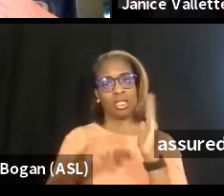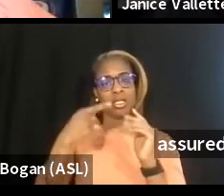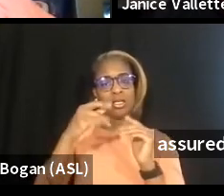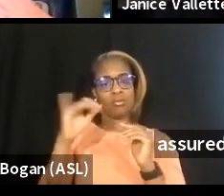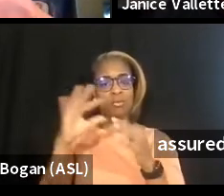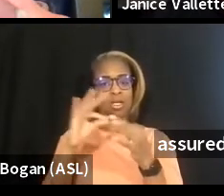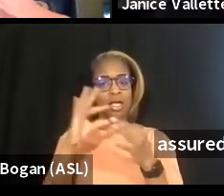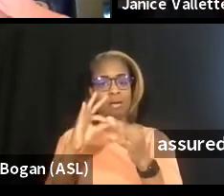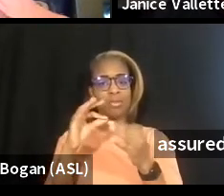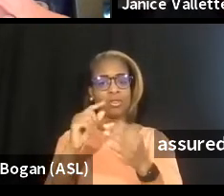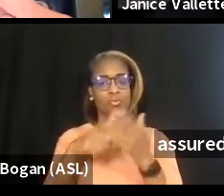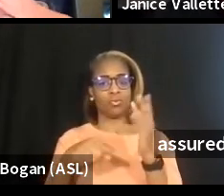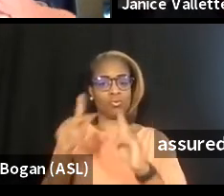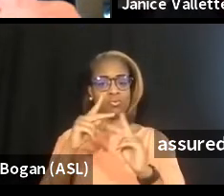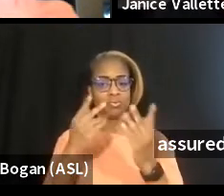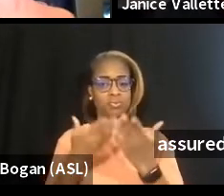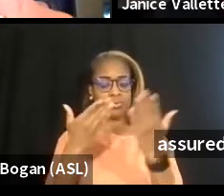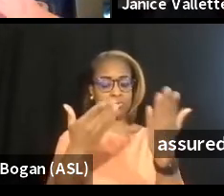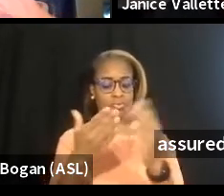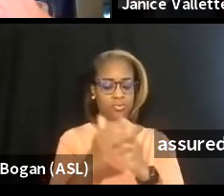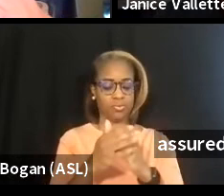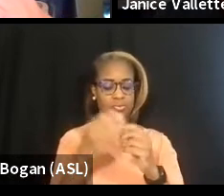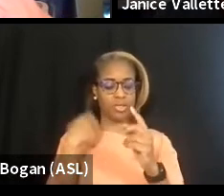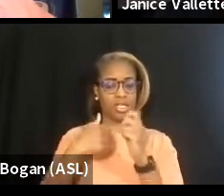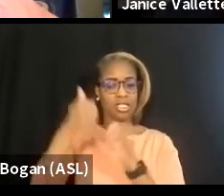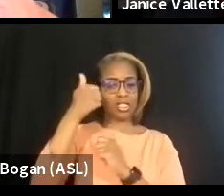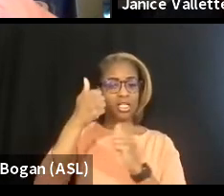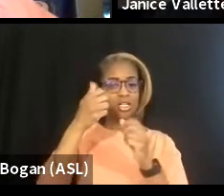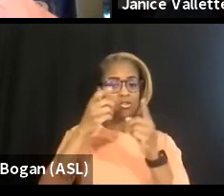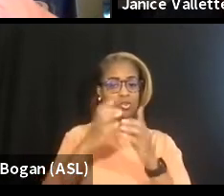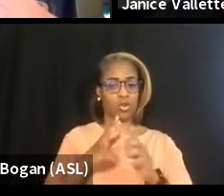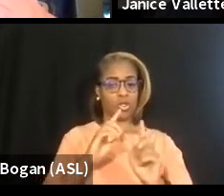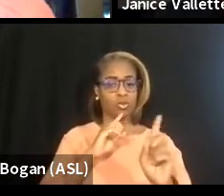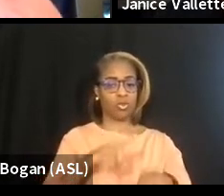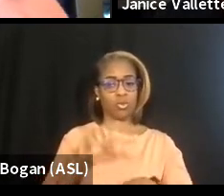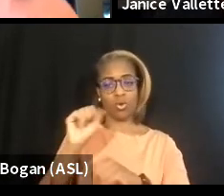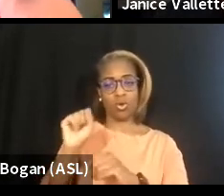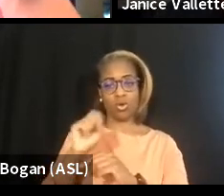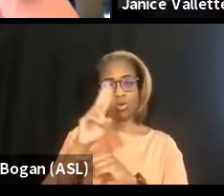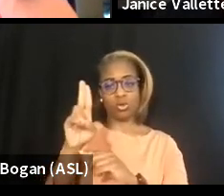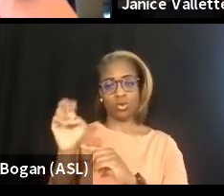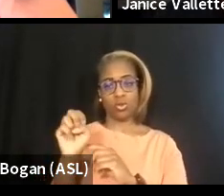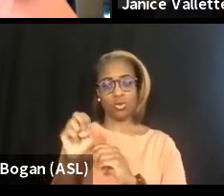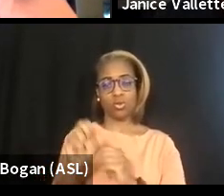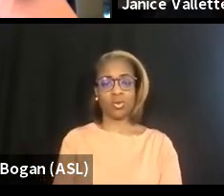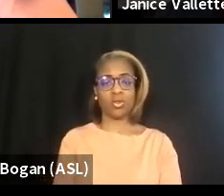submitted. Executive Director report, Sue.